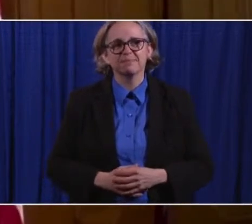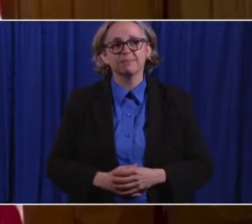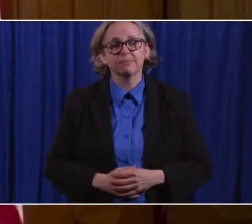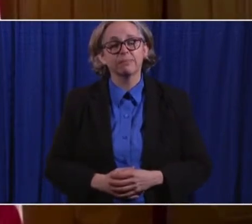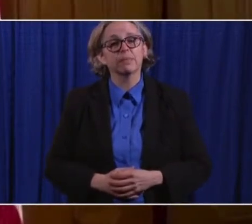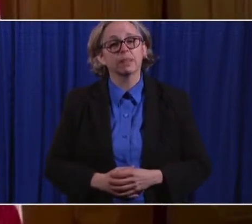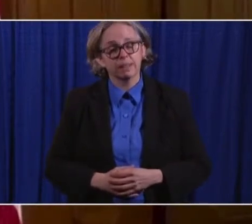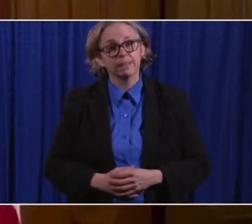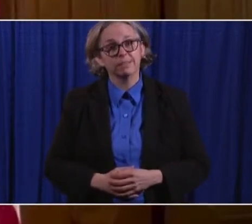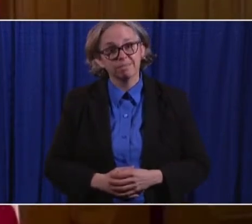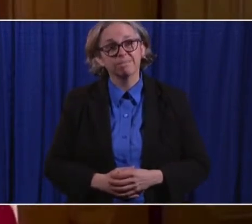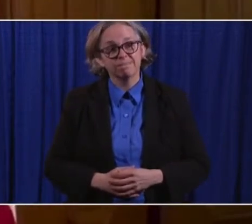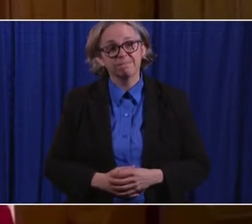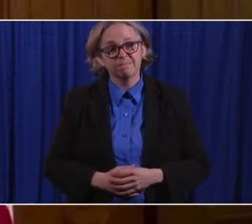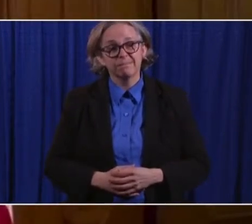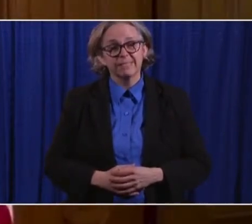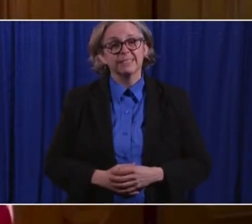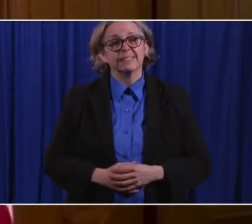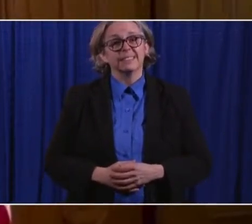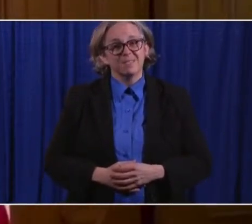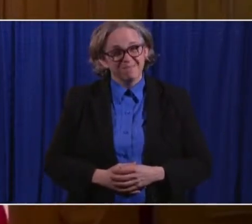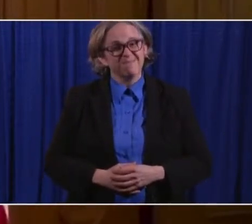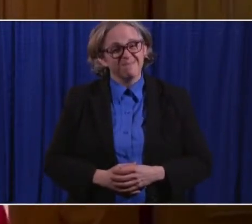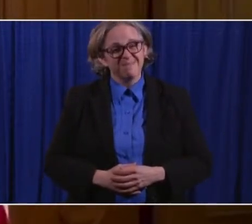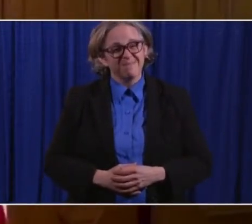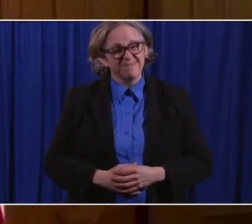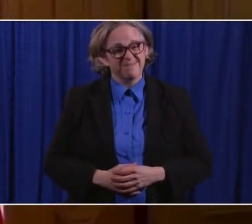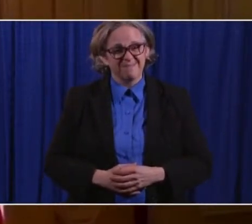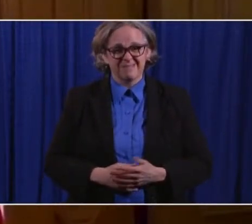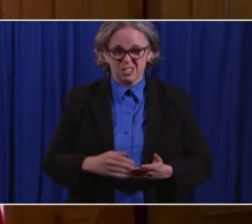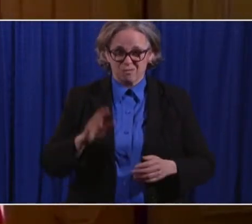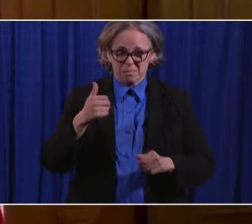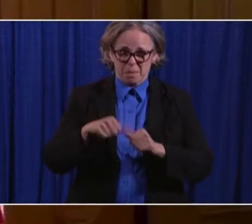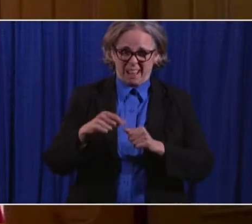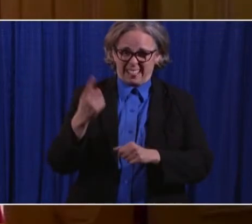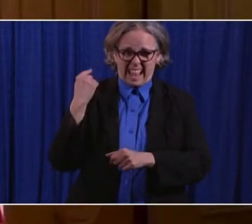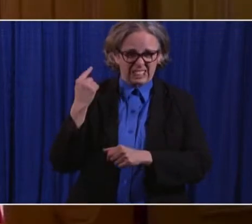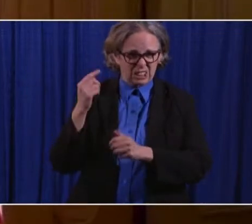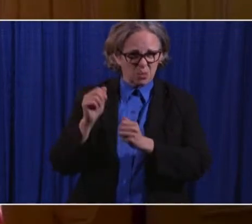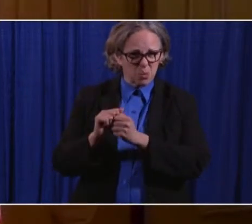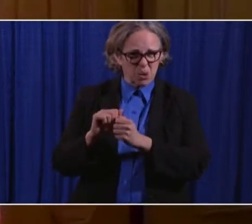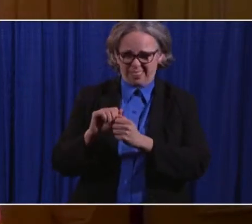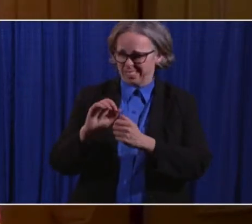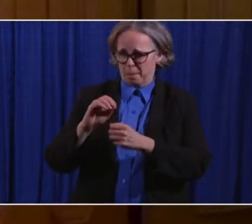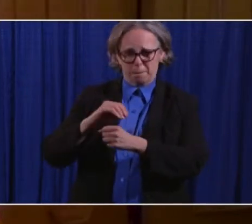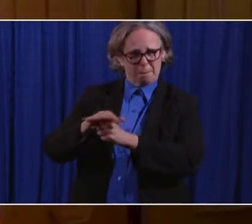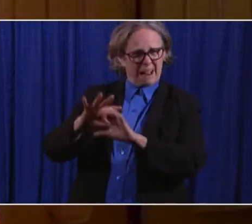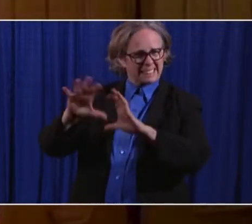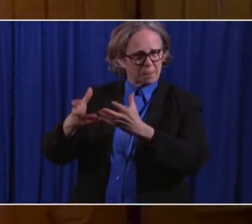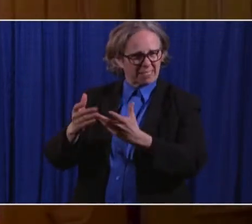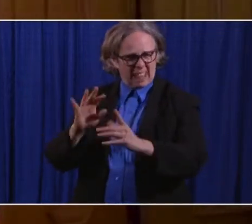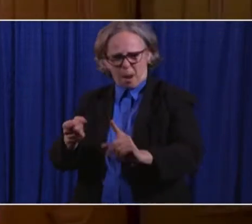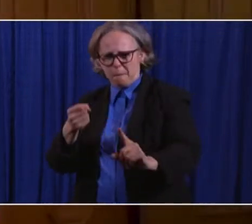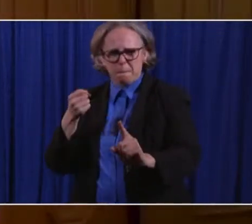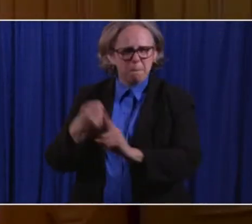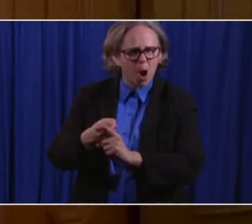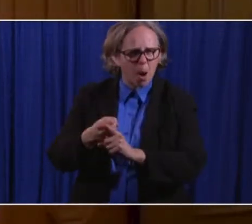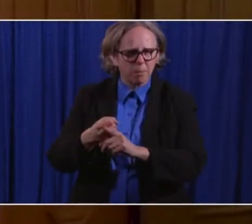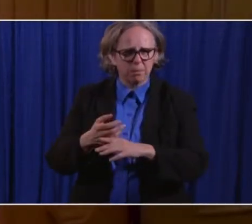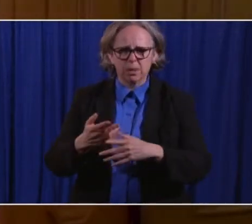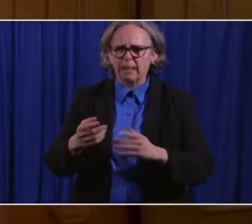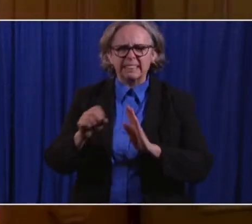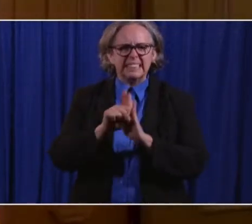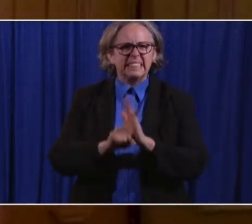As a result of the pandemic, the state of Ohio has had to borrow money from the federal government